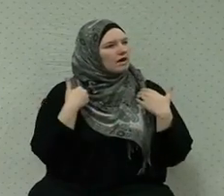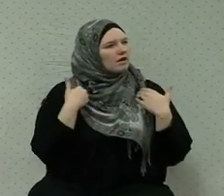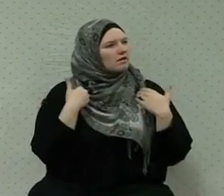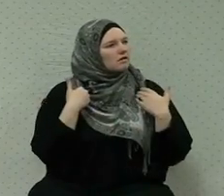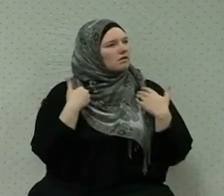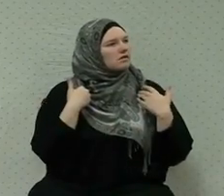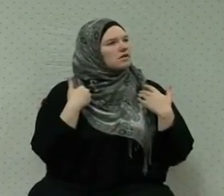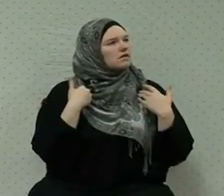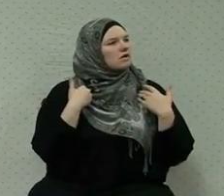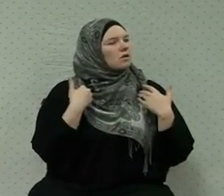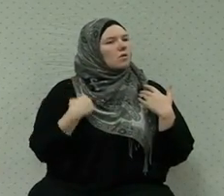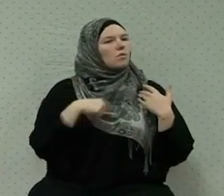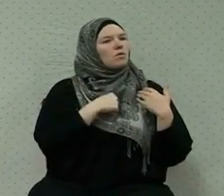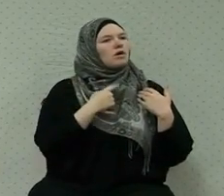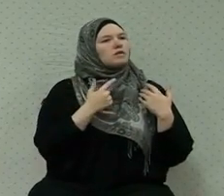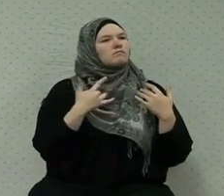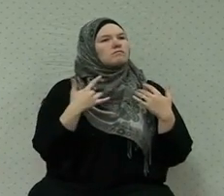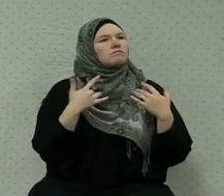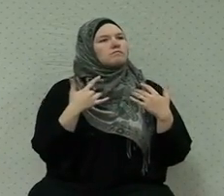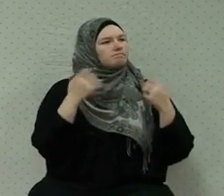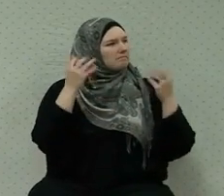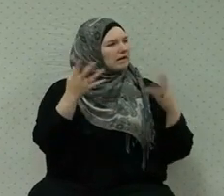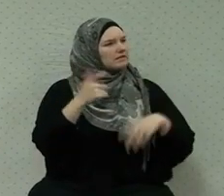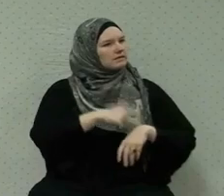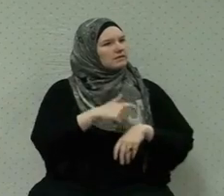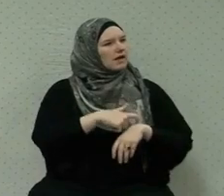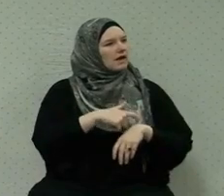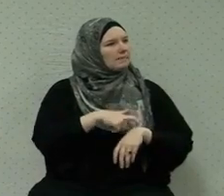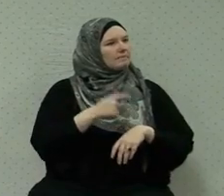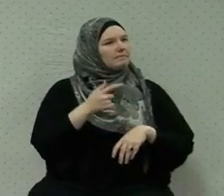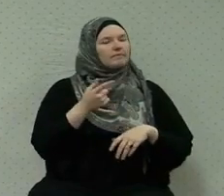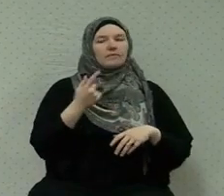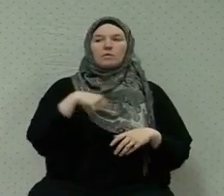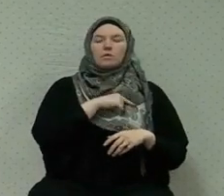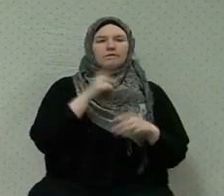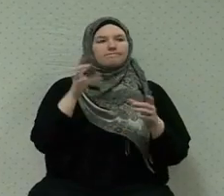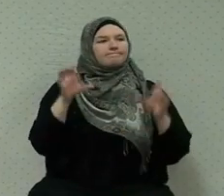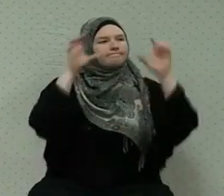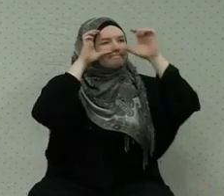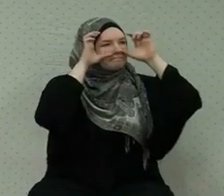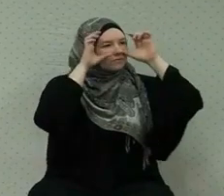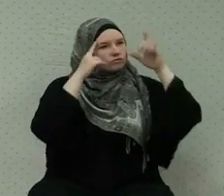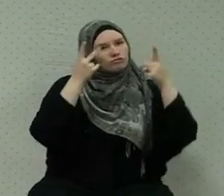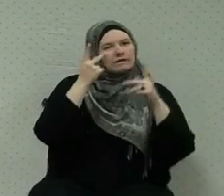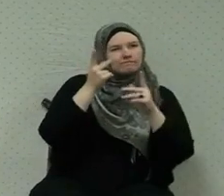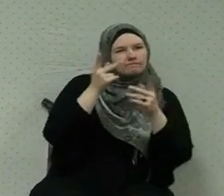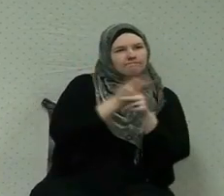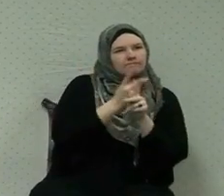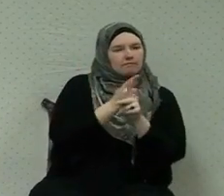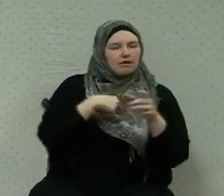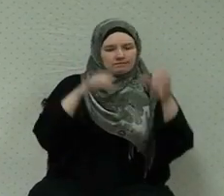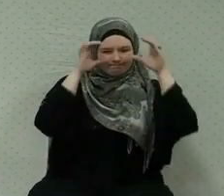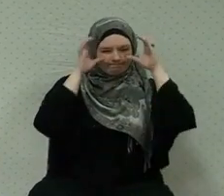of goggles that do not fit our needs, do not fit our innate